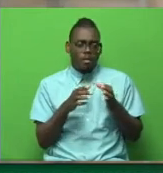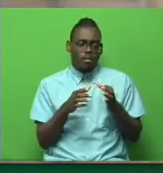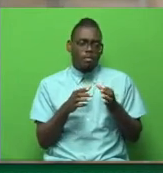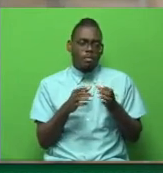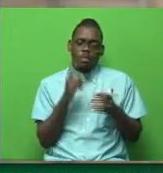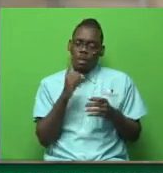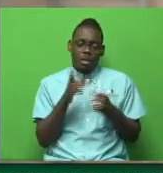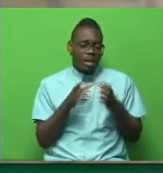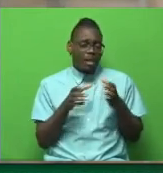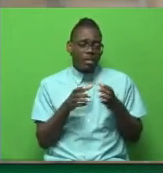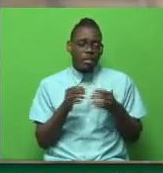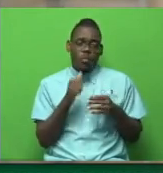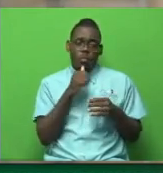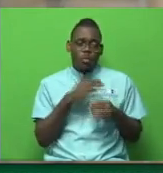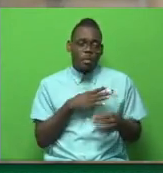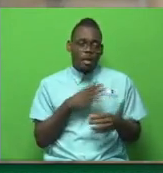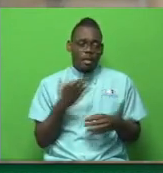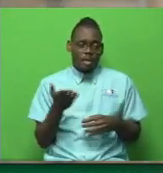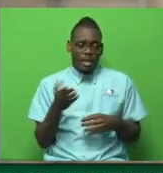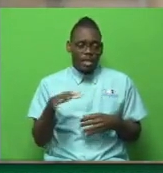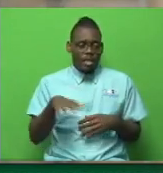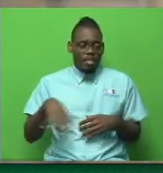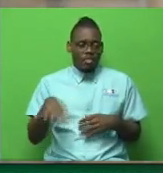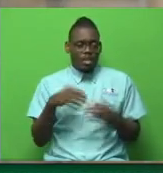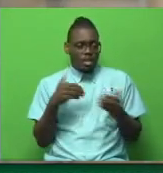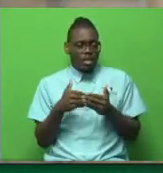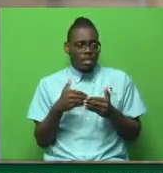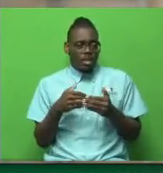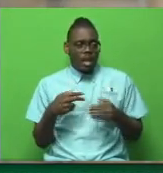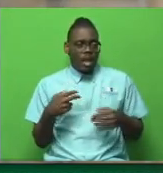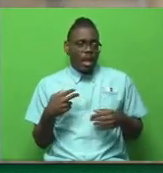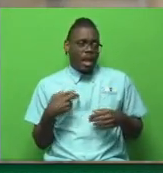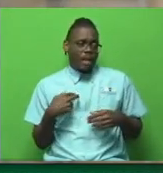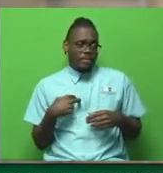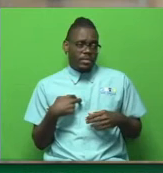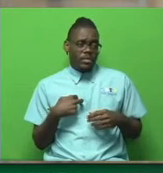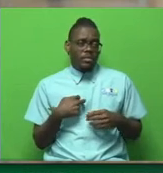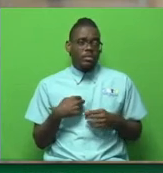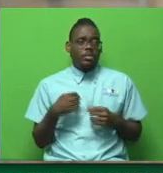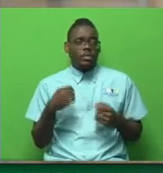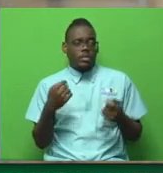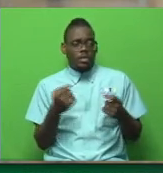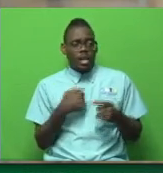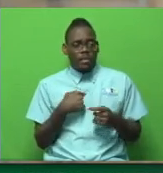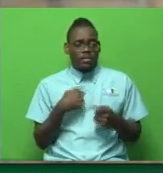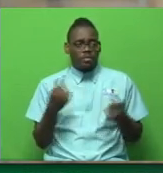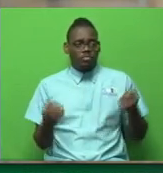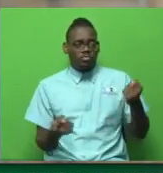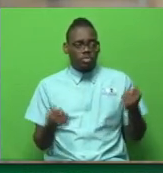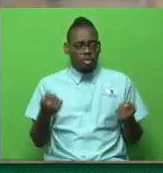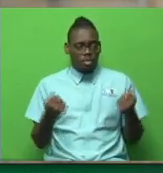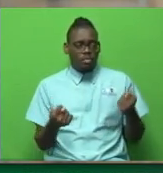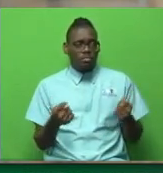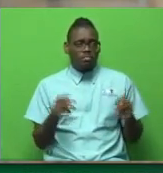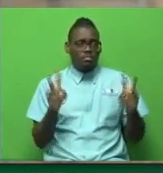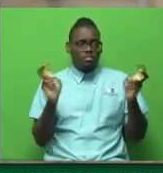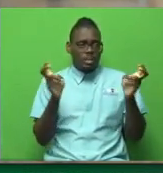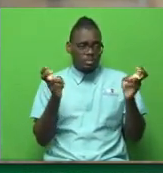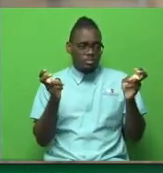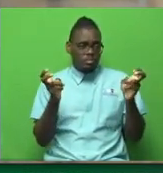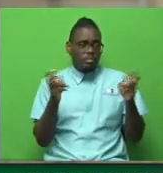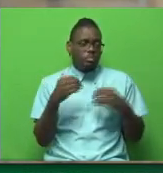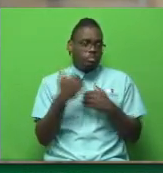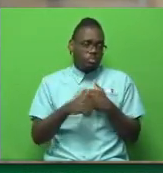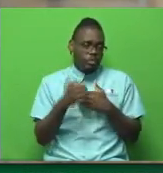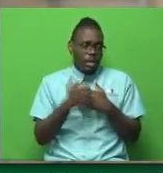as they called it and she would collect all of the neighborhood children and take them to San Fernando I guess you would call